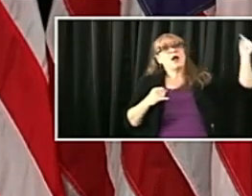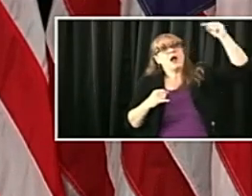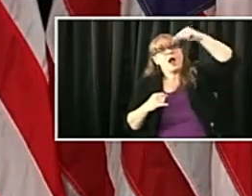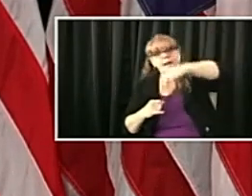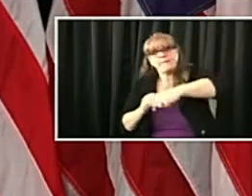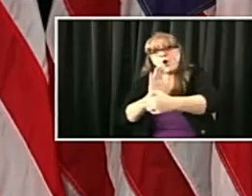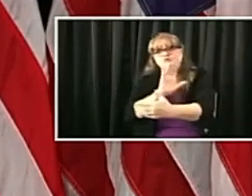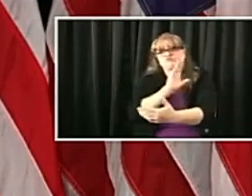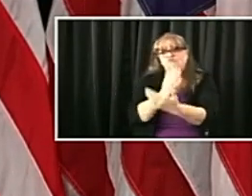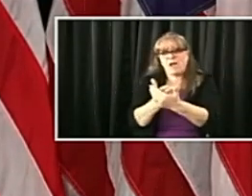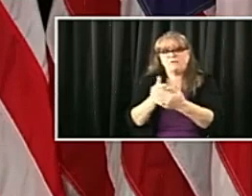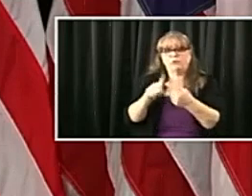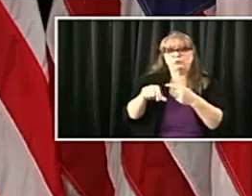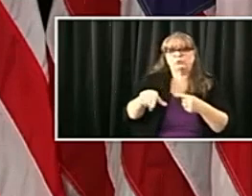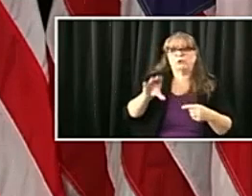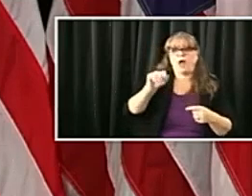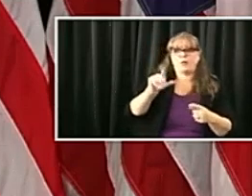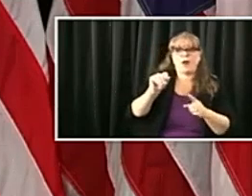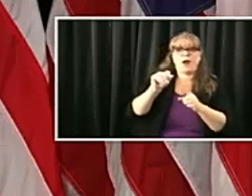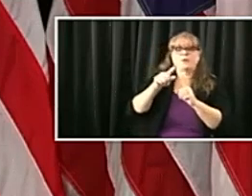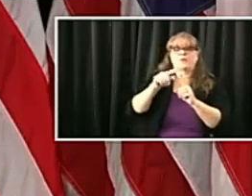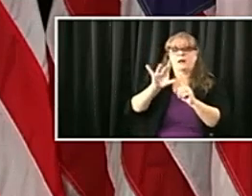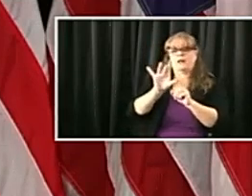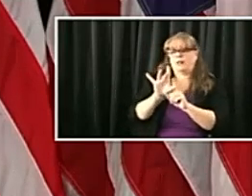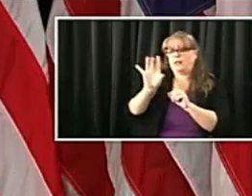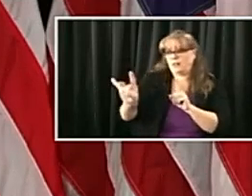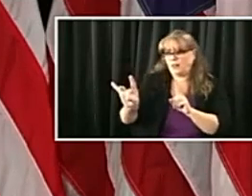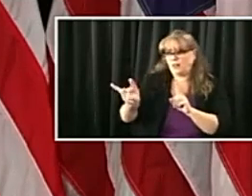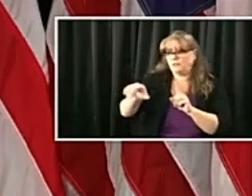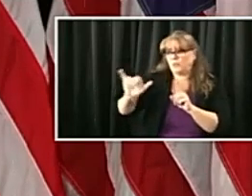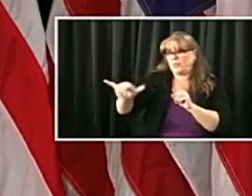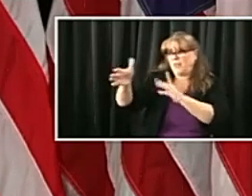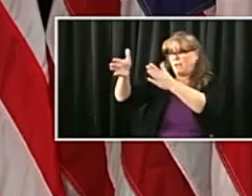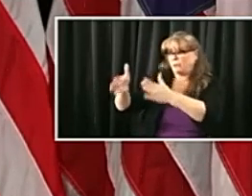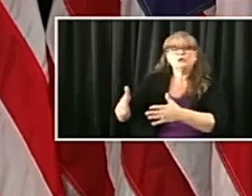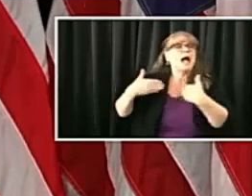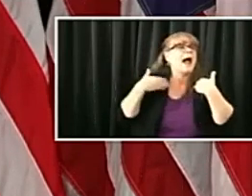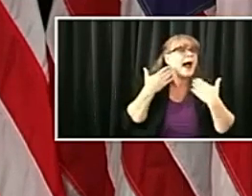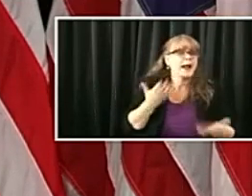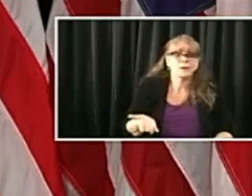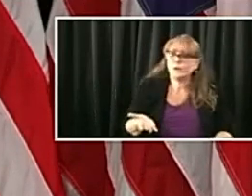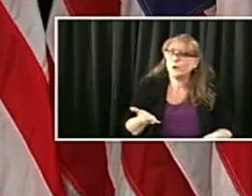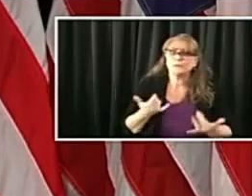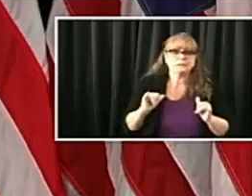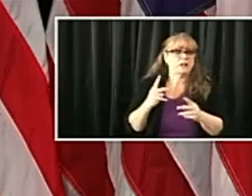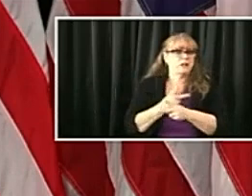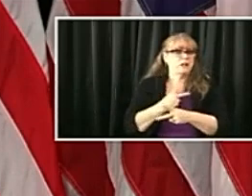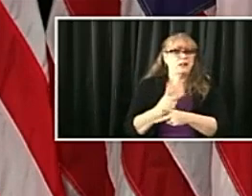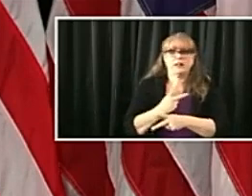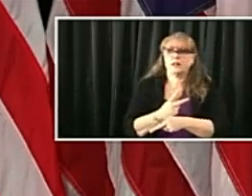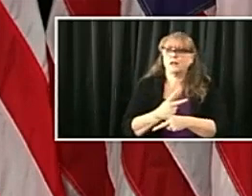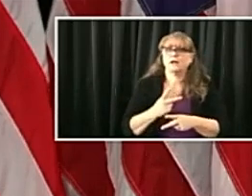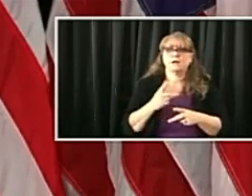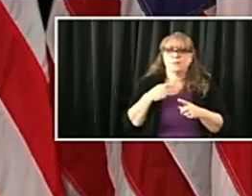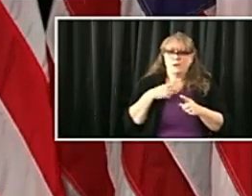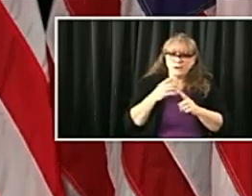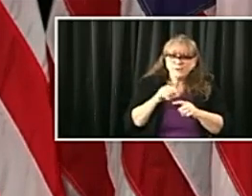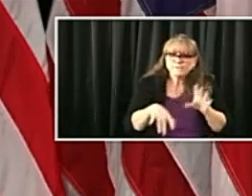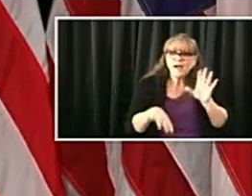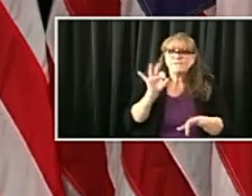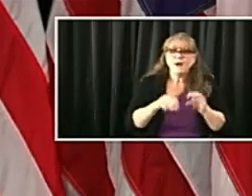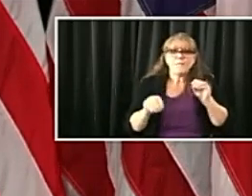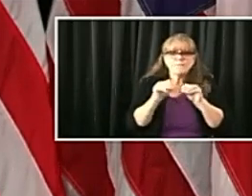that variant was specifically spread to those individuals. And as we identify more and more of these cases in